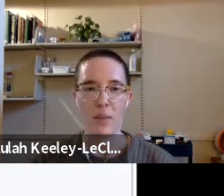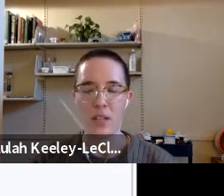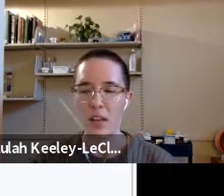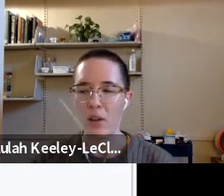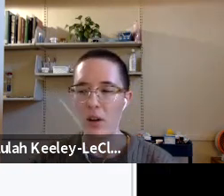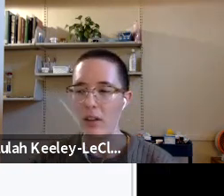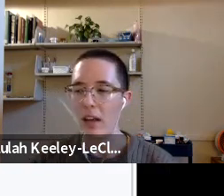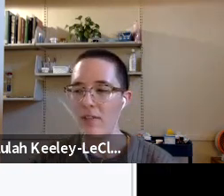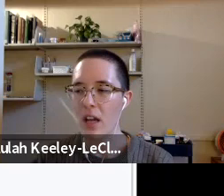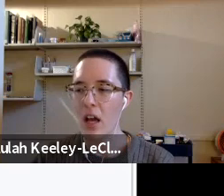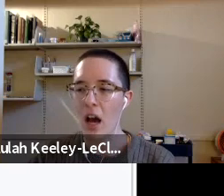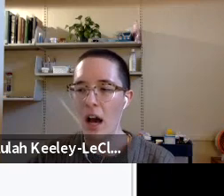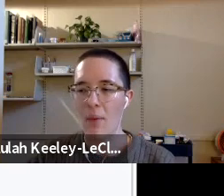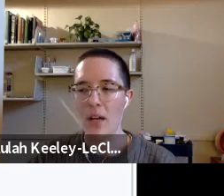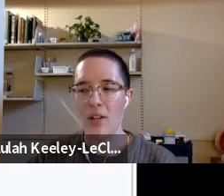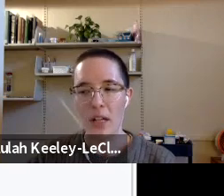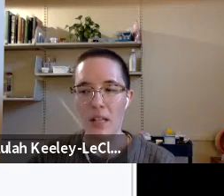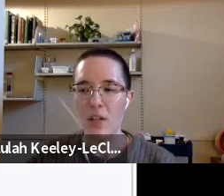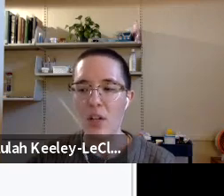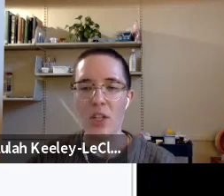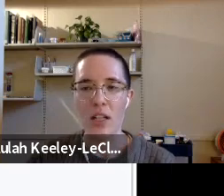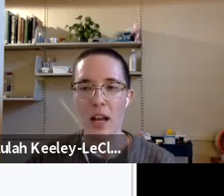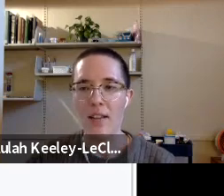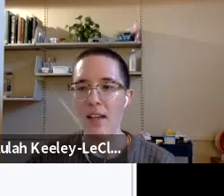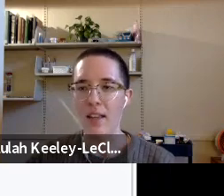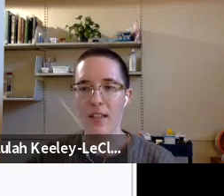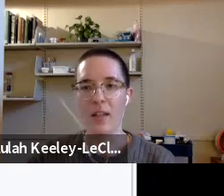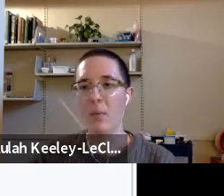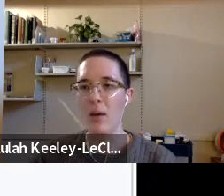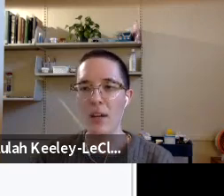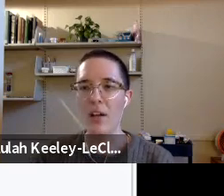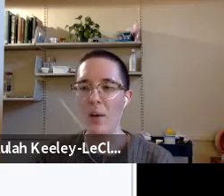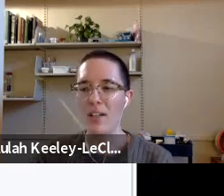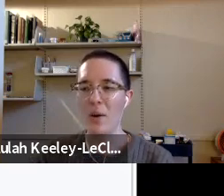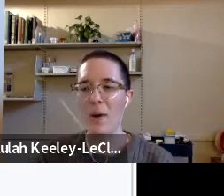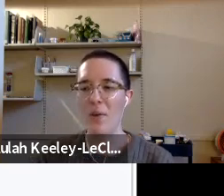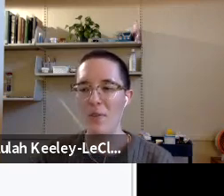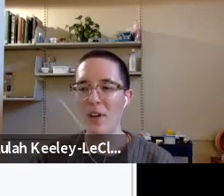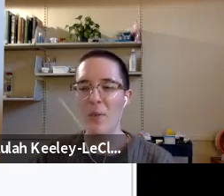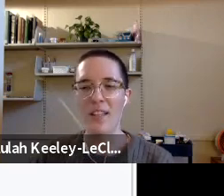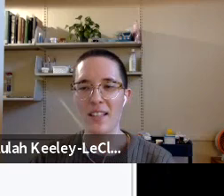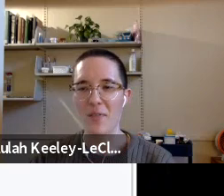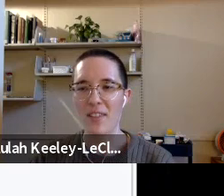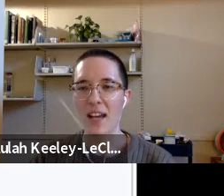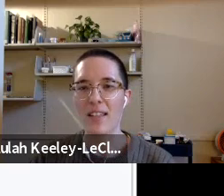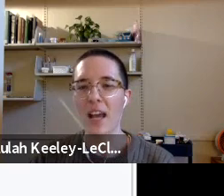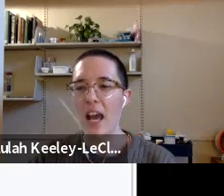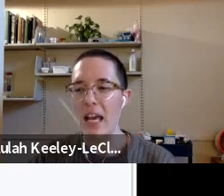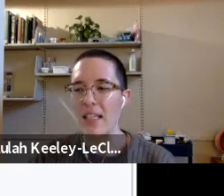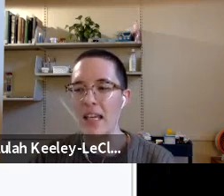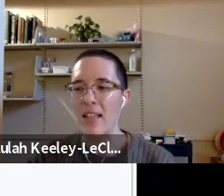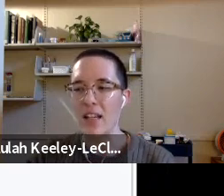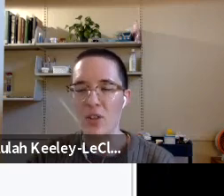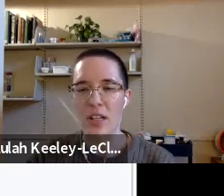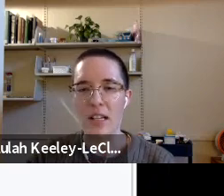so we have this image of them together on the left. And during his administration, as I think is pretty commonly known about Roosevelt, one thing that's emphasized